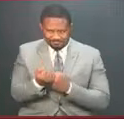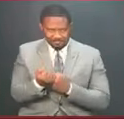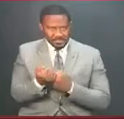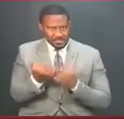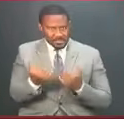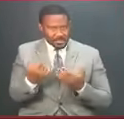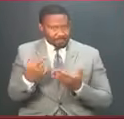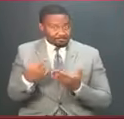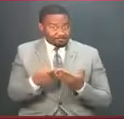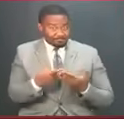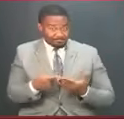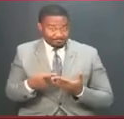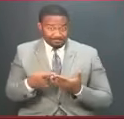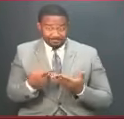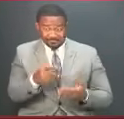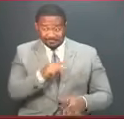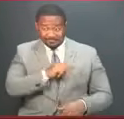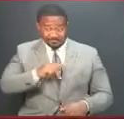of the House.